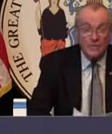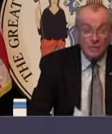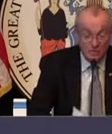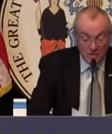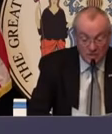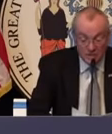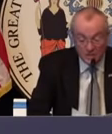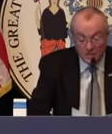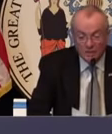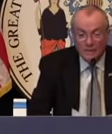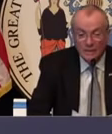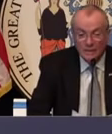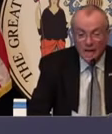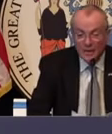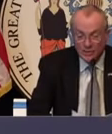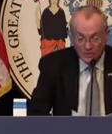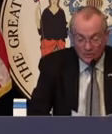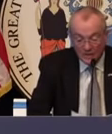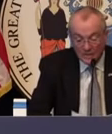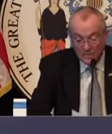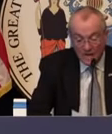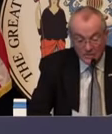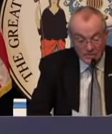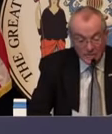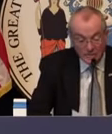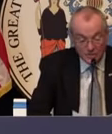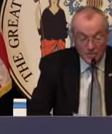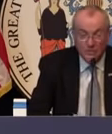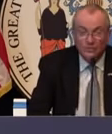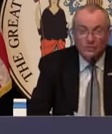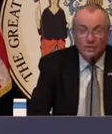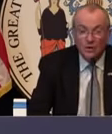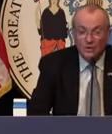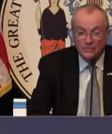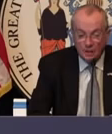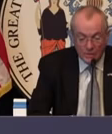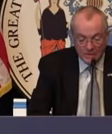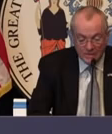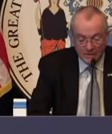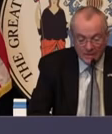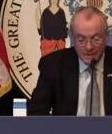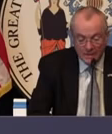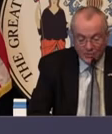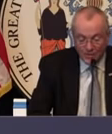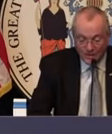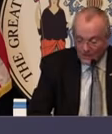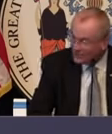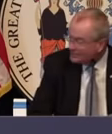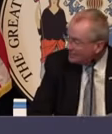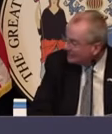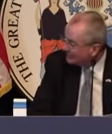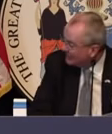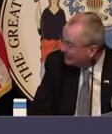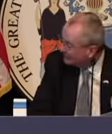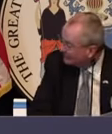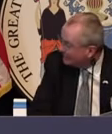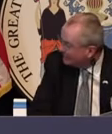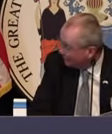numbers. Yesterday, we received an additional 970 positive test results for a current statewide total of